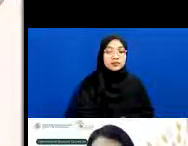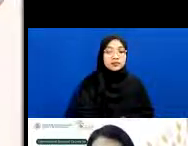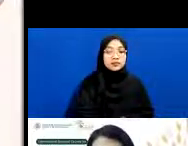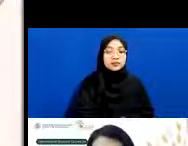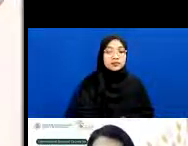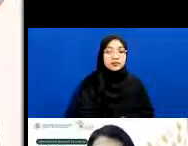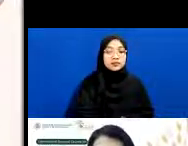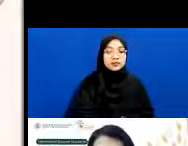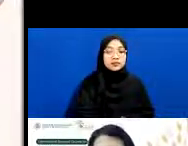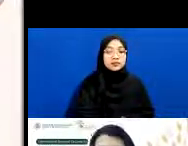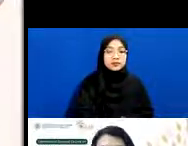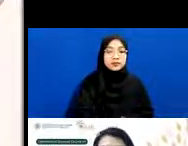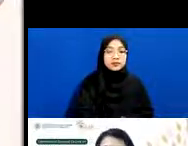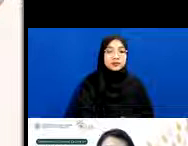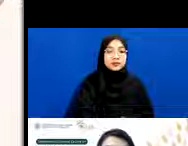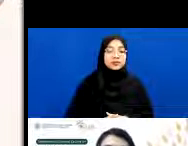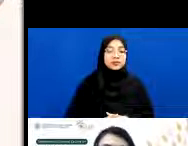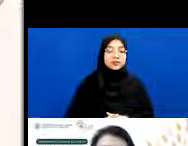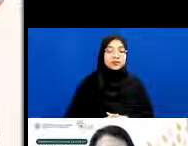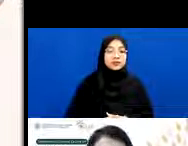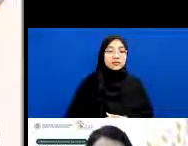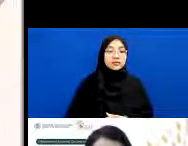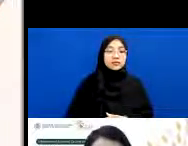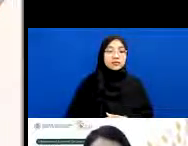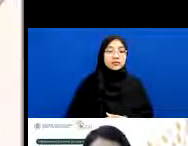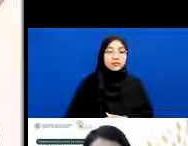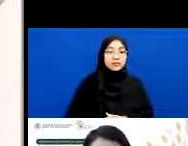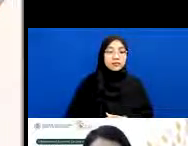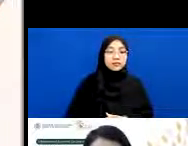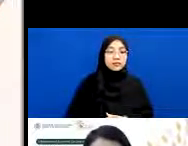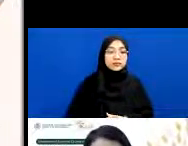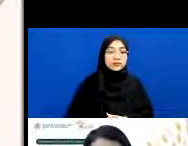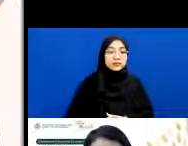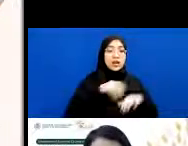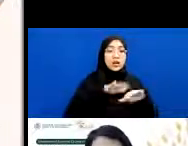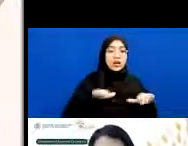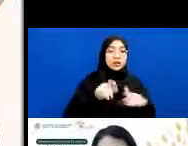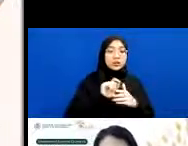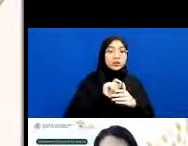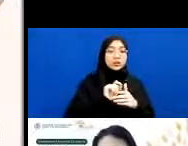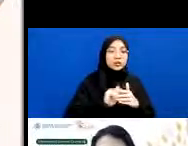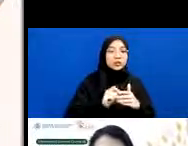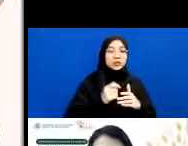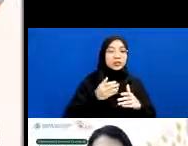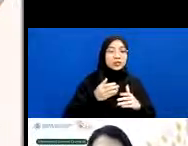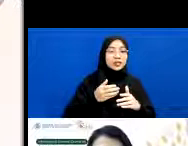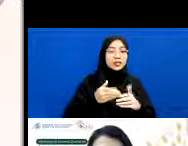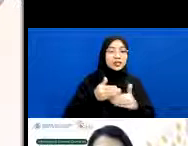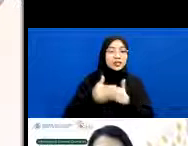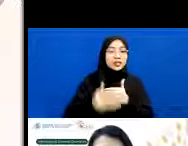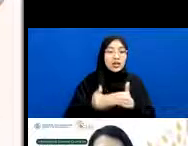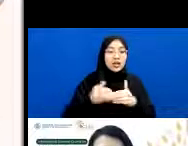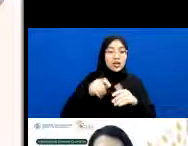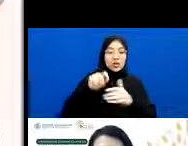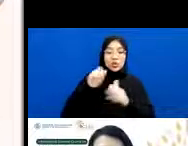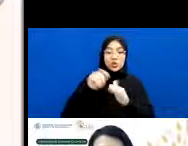disabilities, as children return to the school after the temporary closure of school due to the